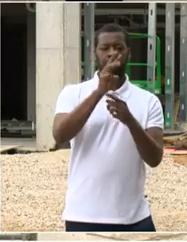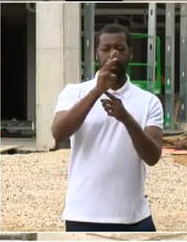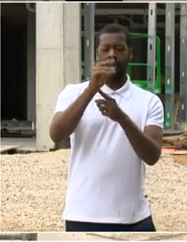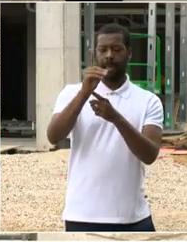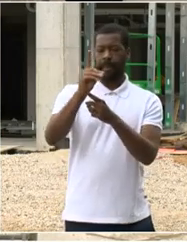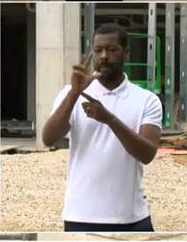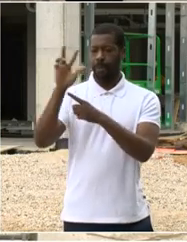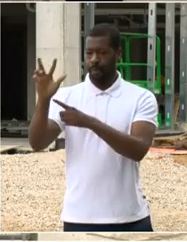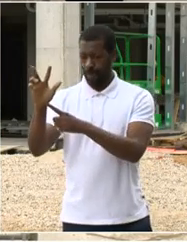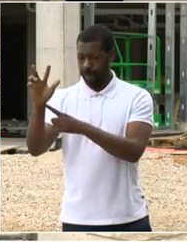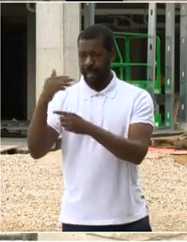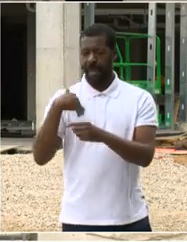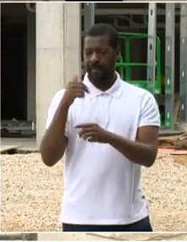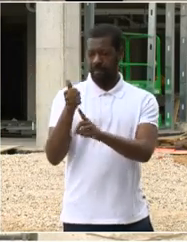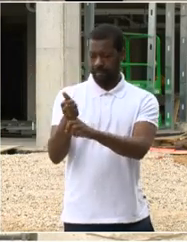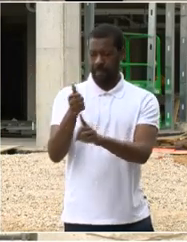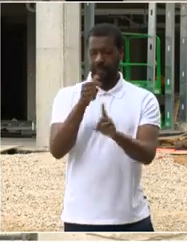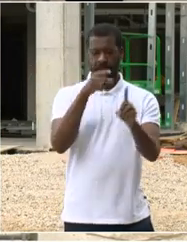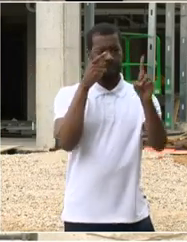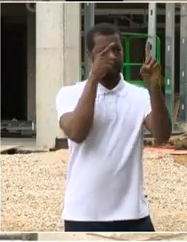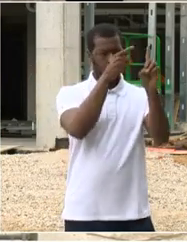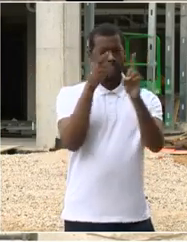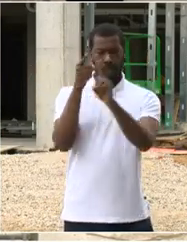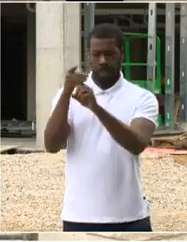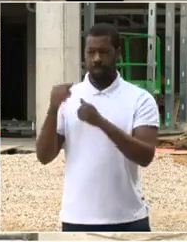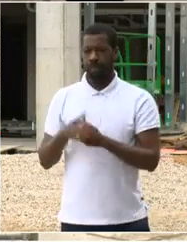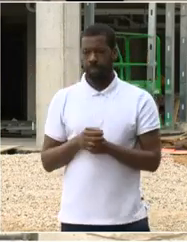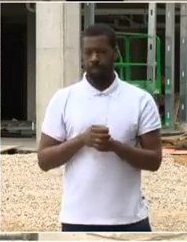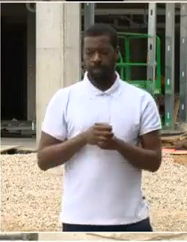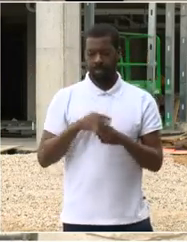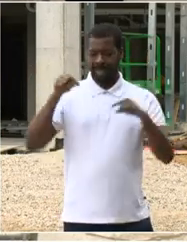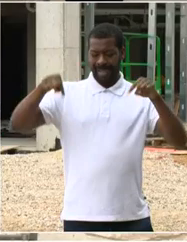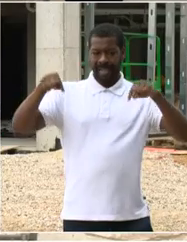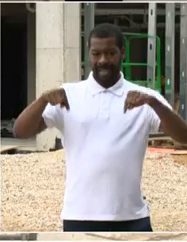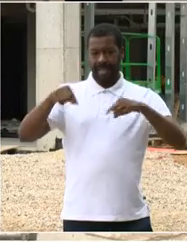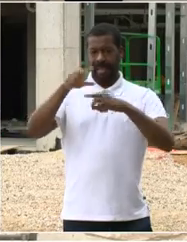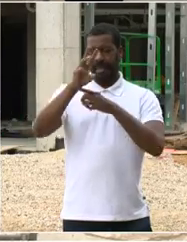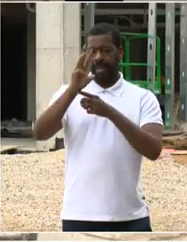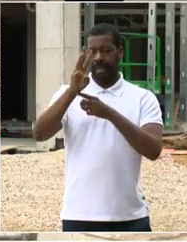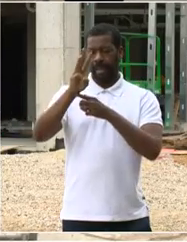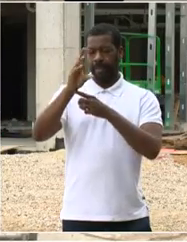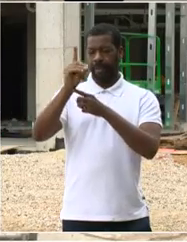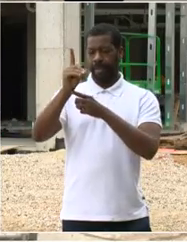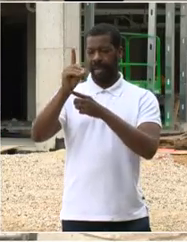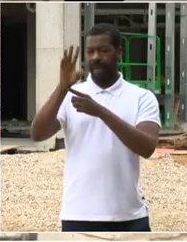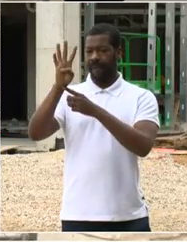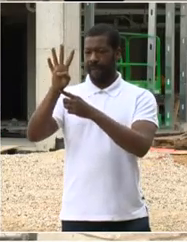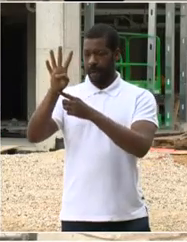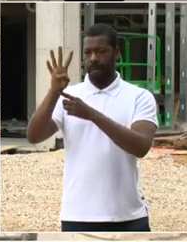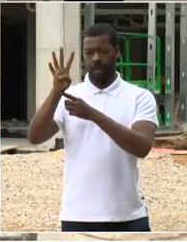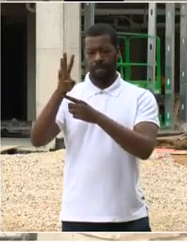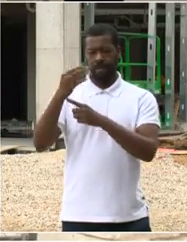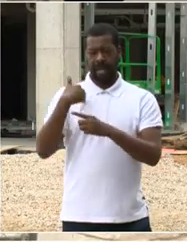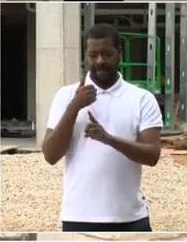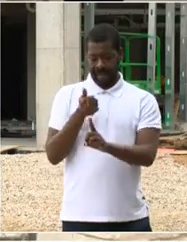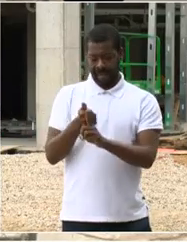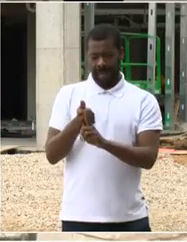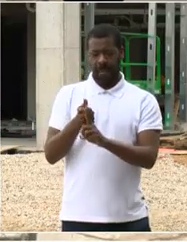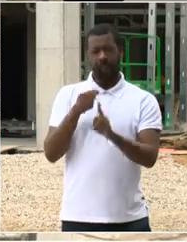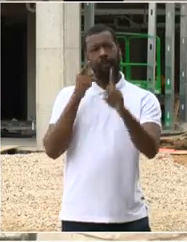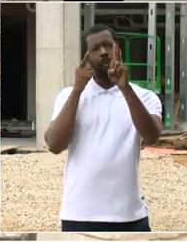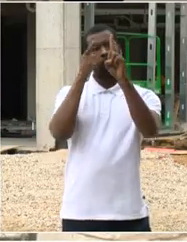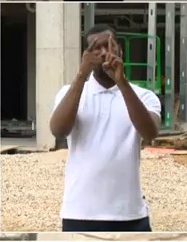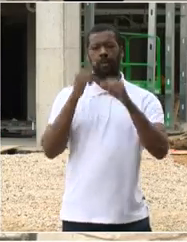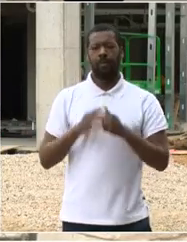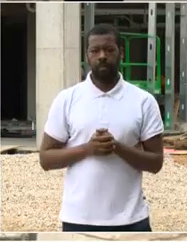in Tinleytown. And that's a goal right here in the middle in Ward 4 in Petworth. So we have to say that